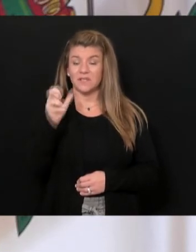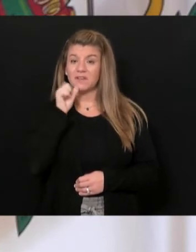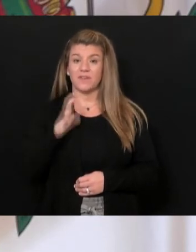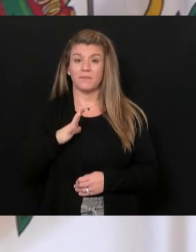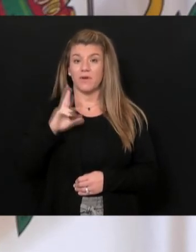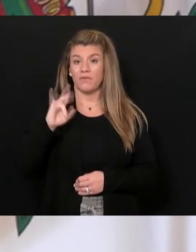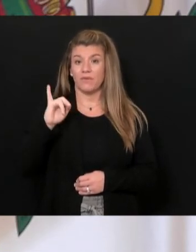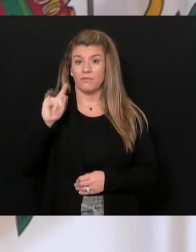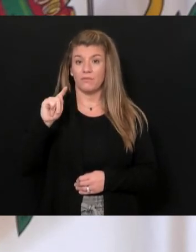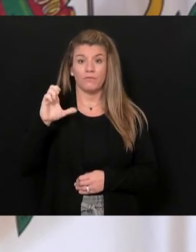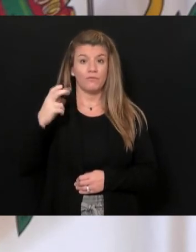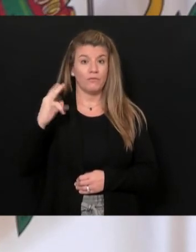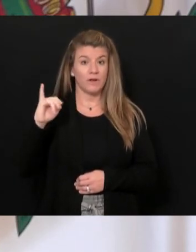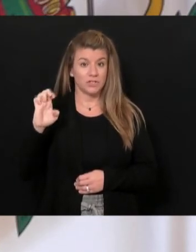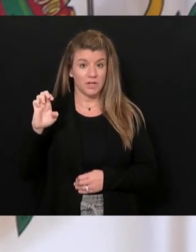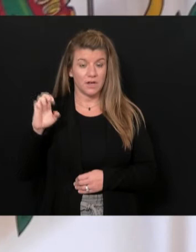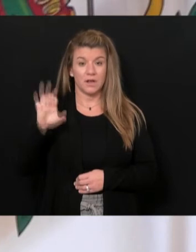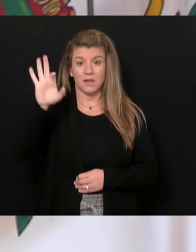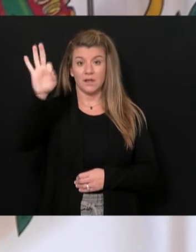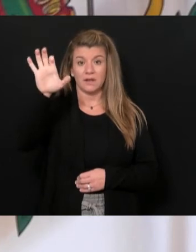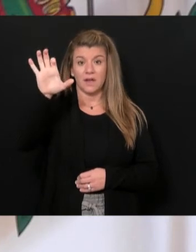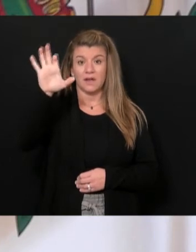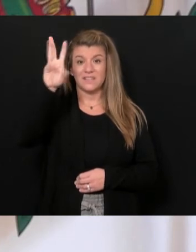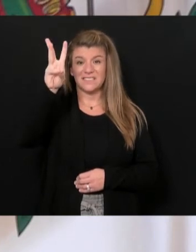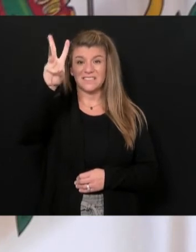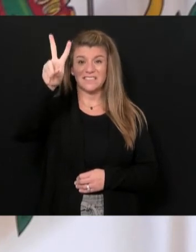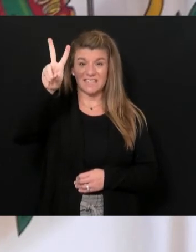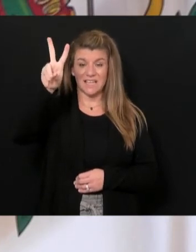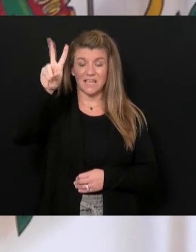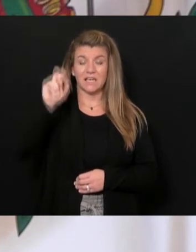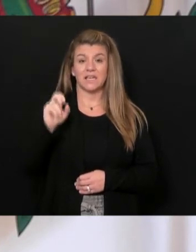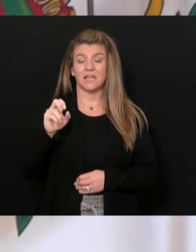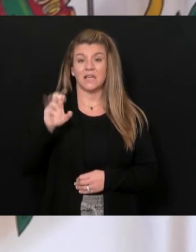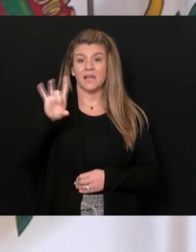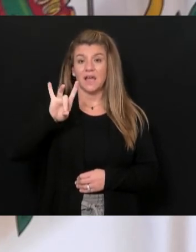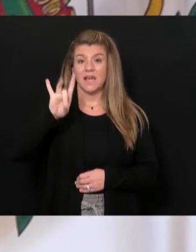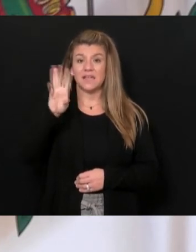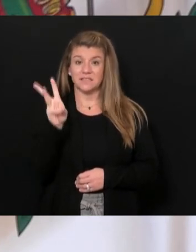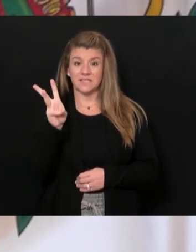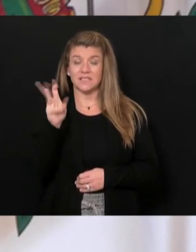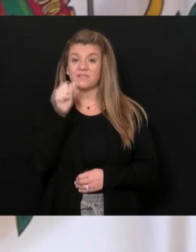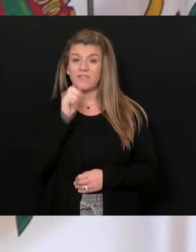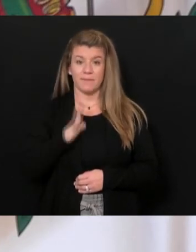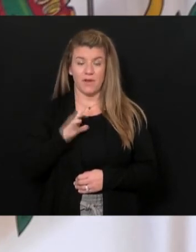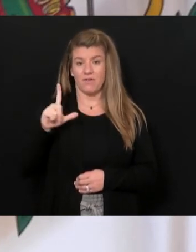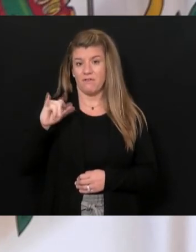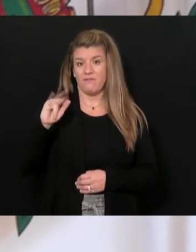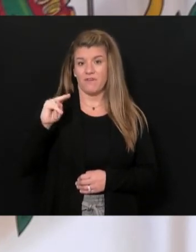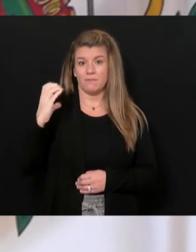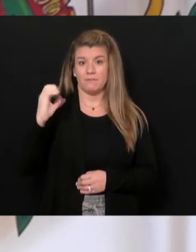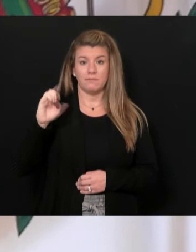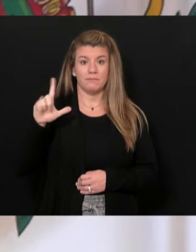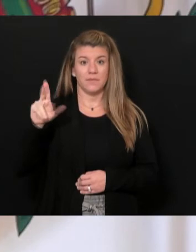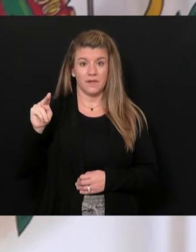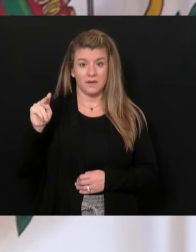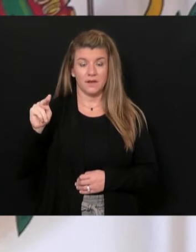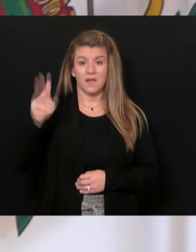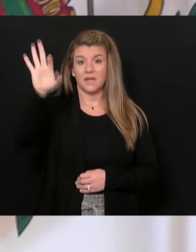from Ritchie County. Our 962nd death, an 86-year-old female from Lincoln County.